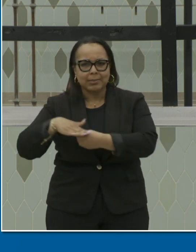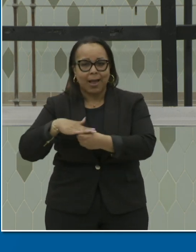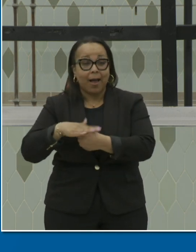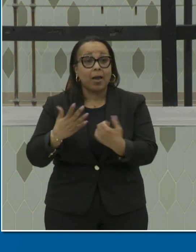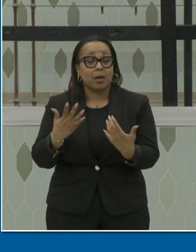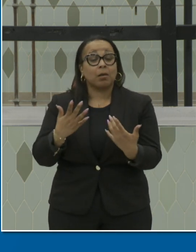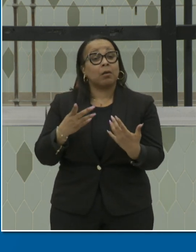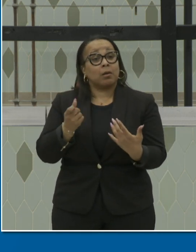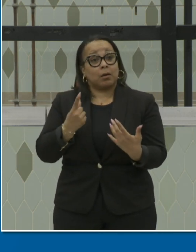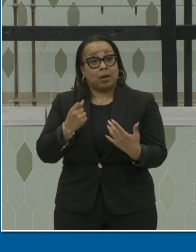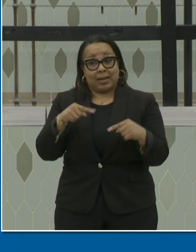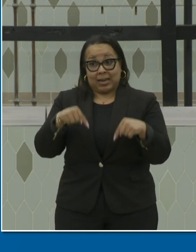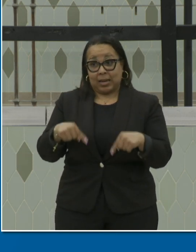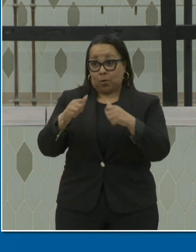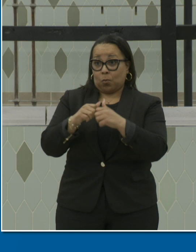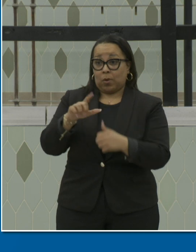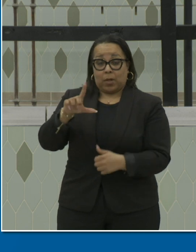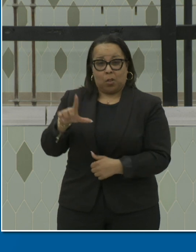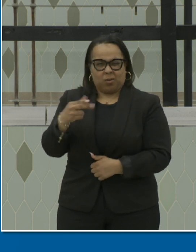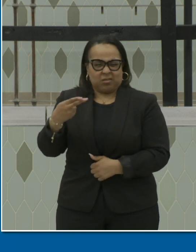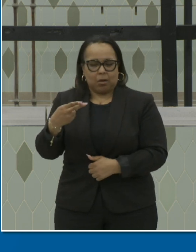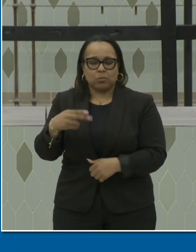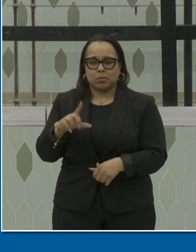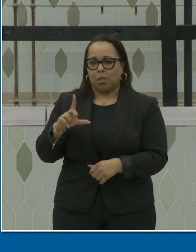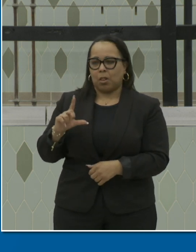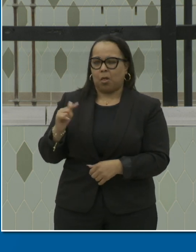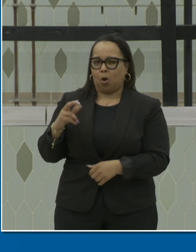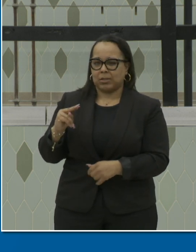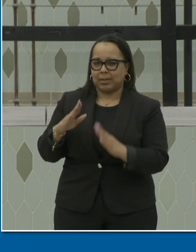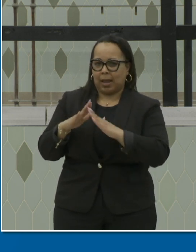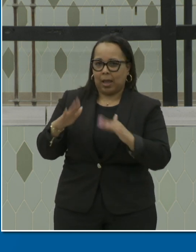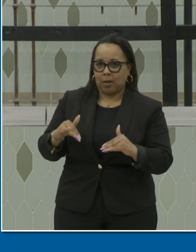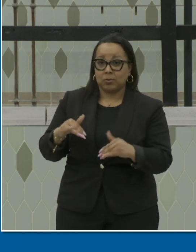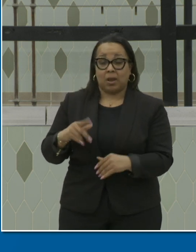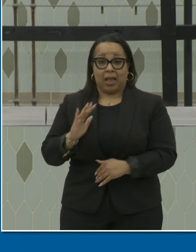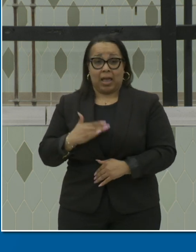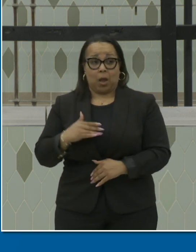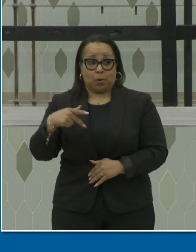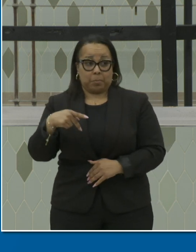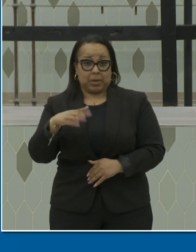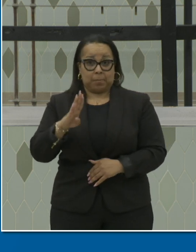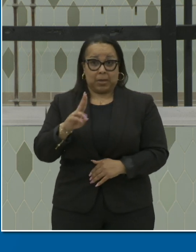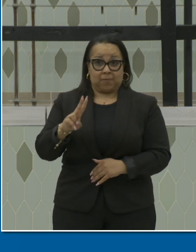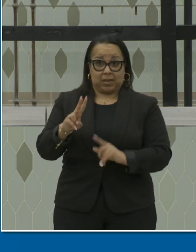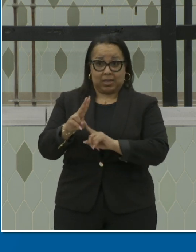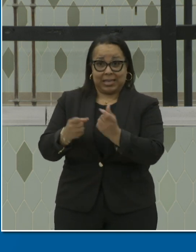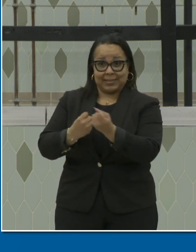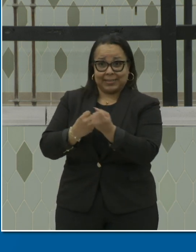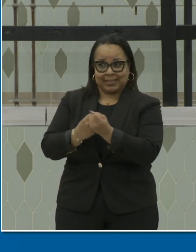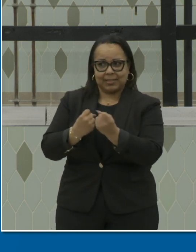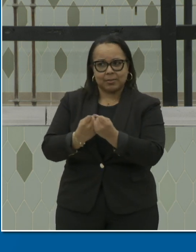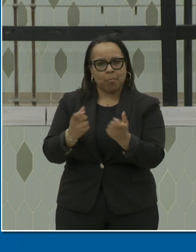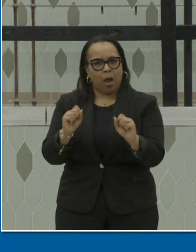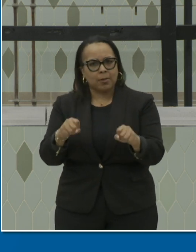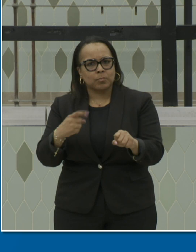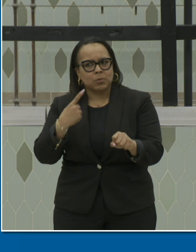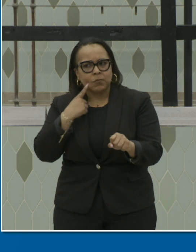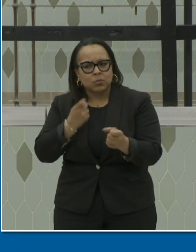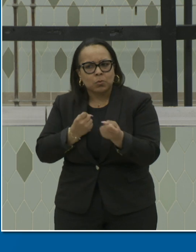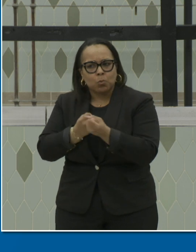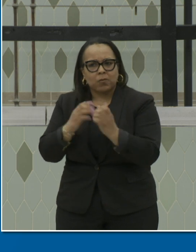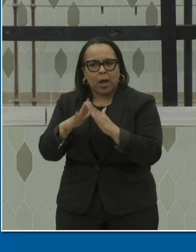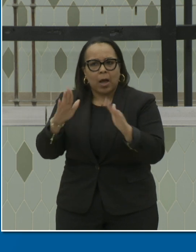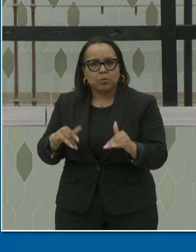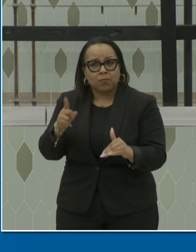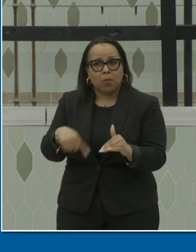And much like we did here with Lawson House, our long-term PBV assistance makes possible supportive housing for people